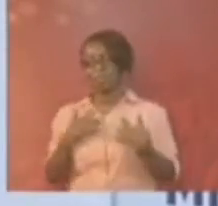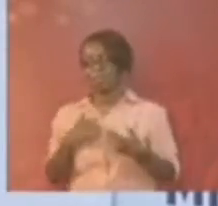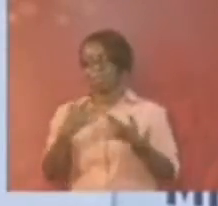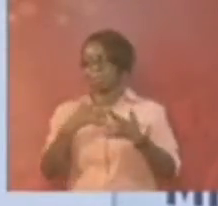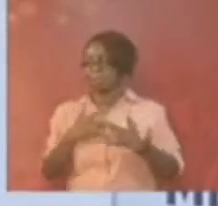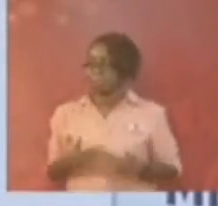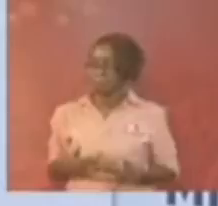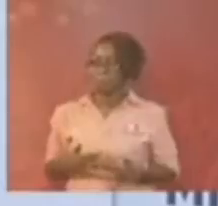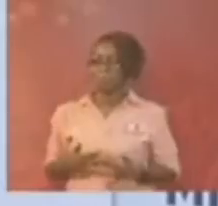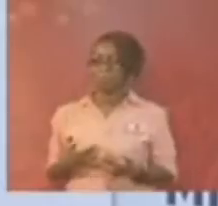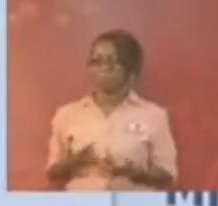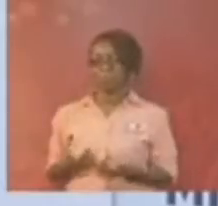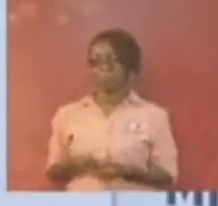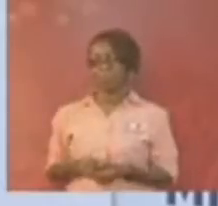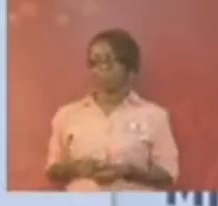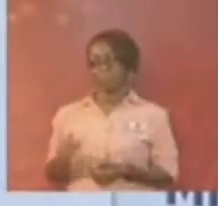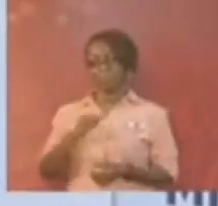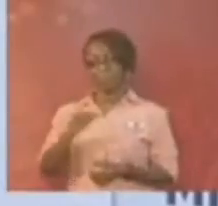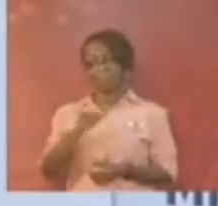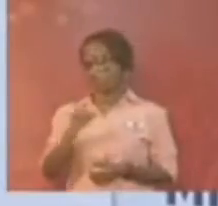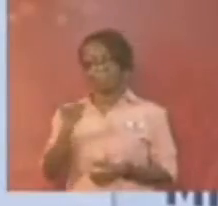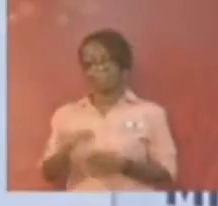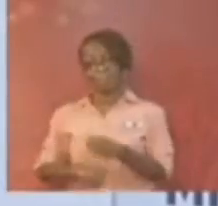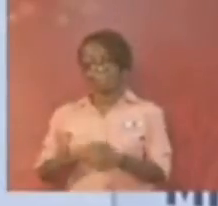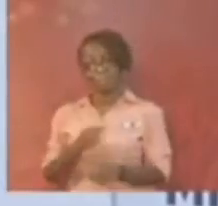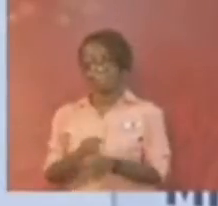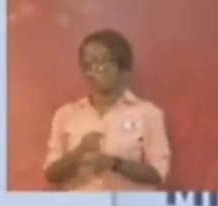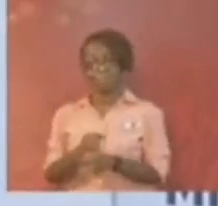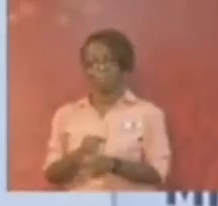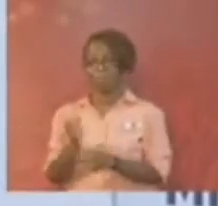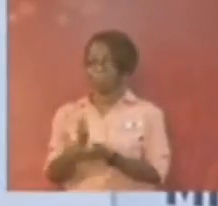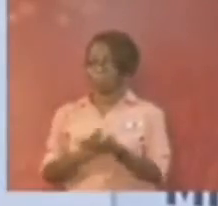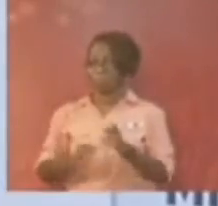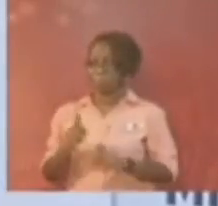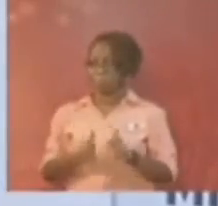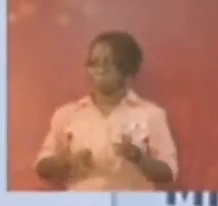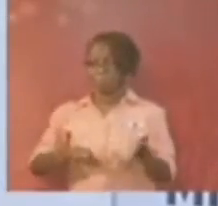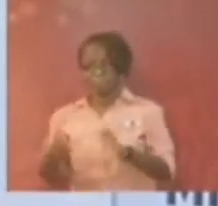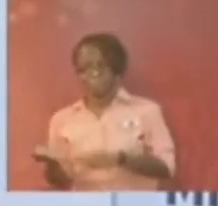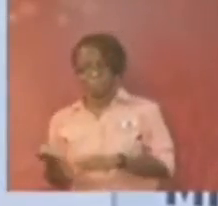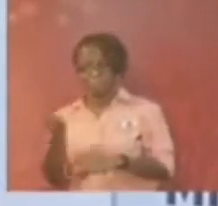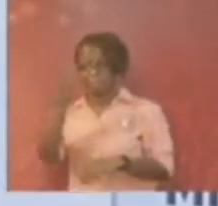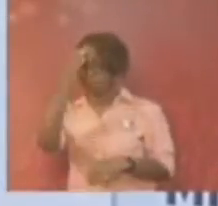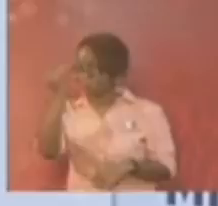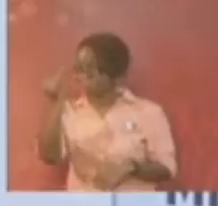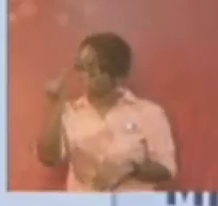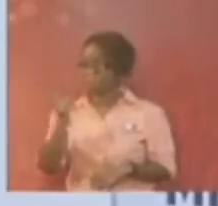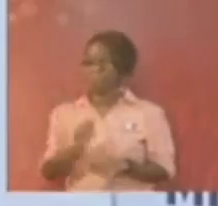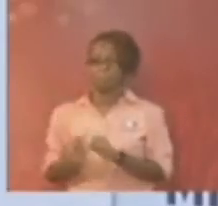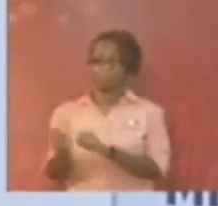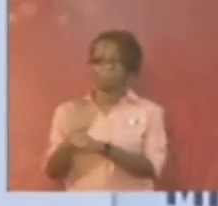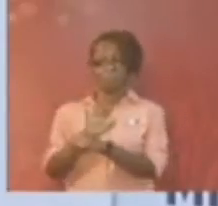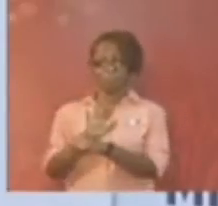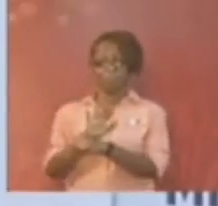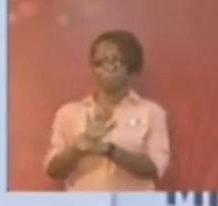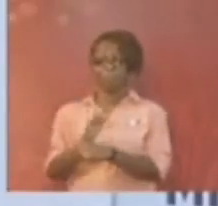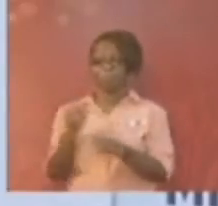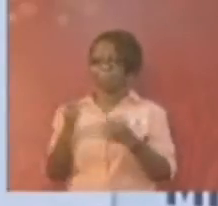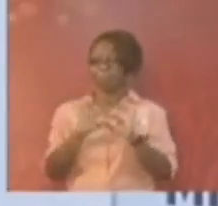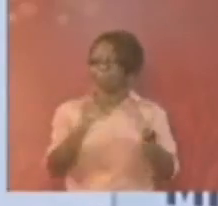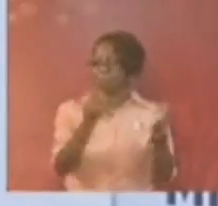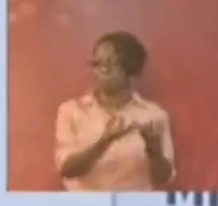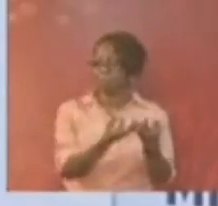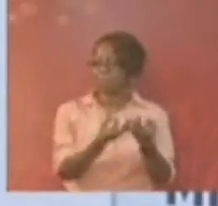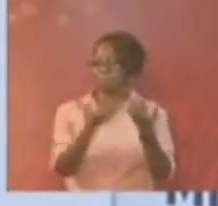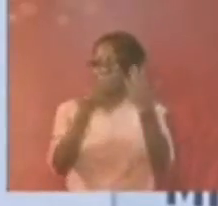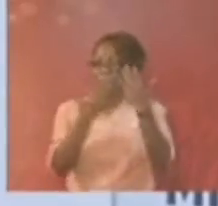who've lost their lives due to COVID, and these families are grieving at this time, and Christmas will be a difficult one for